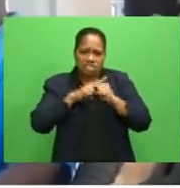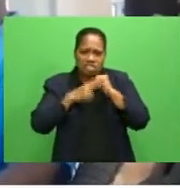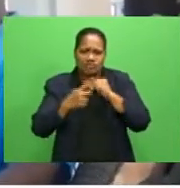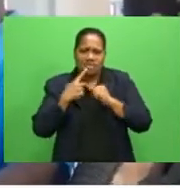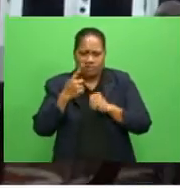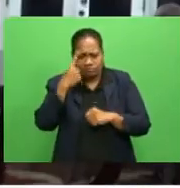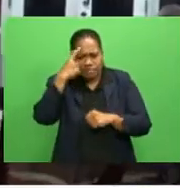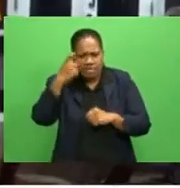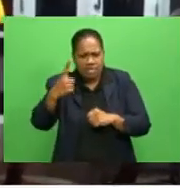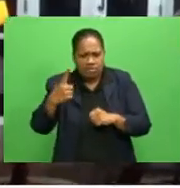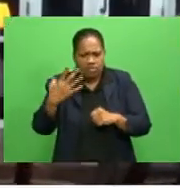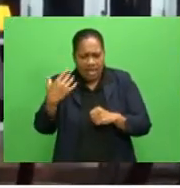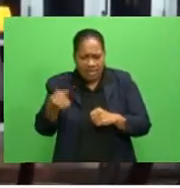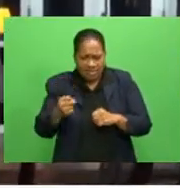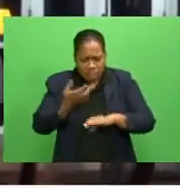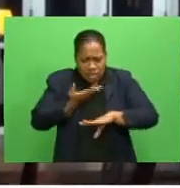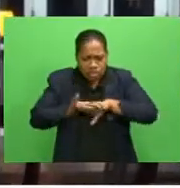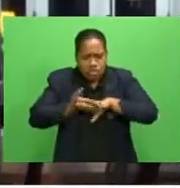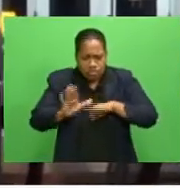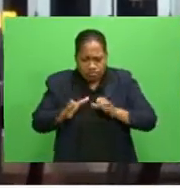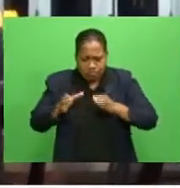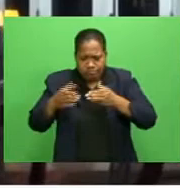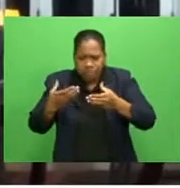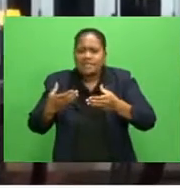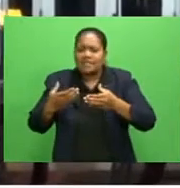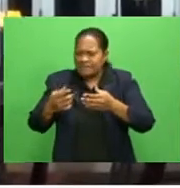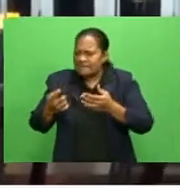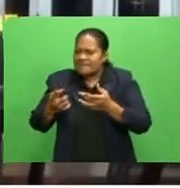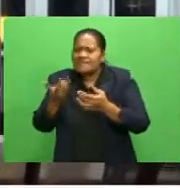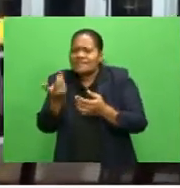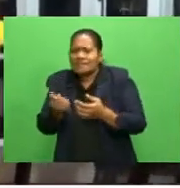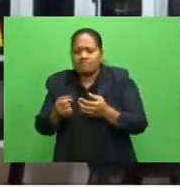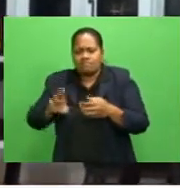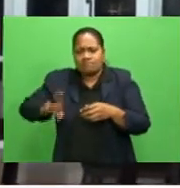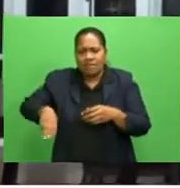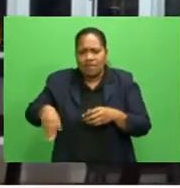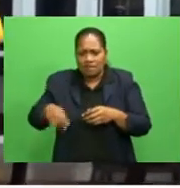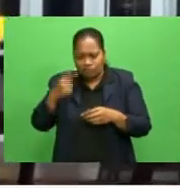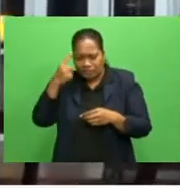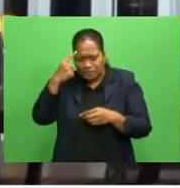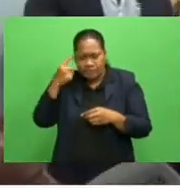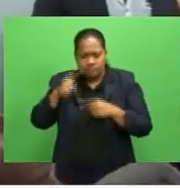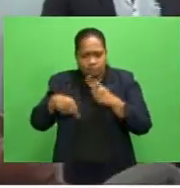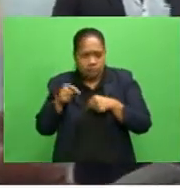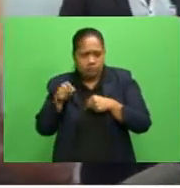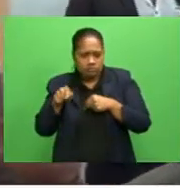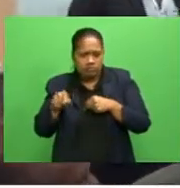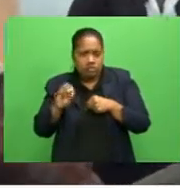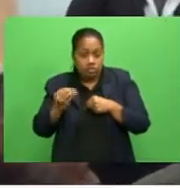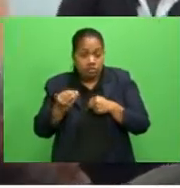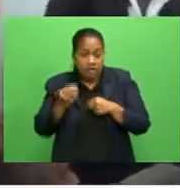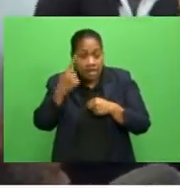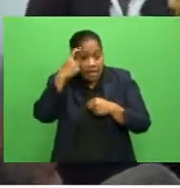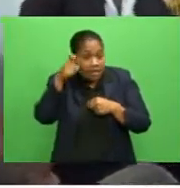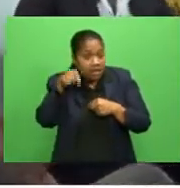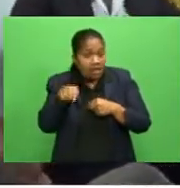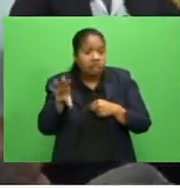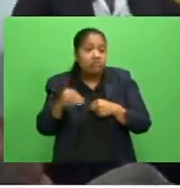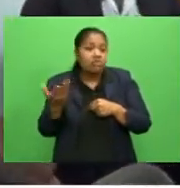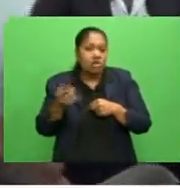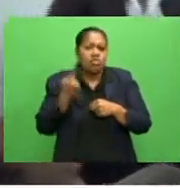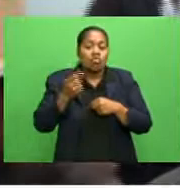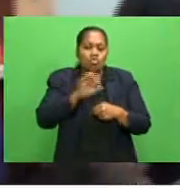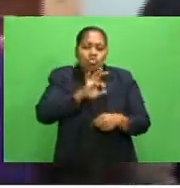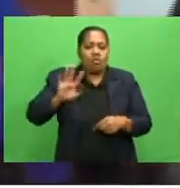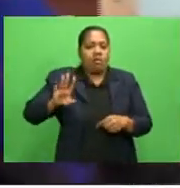new party has been brought up by certain members. FBC News understands the idea is being driven by those who are unhappy